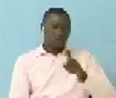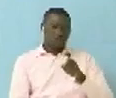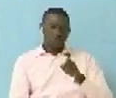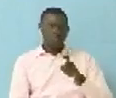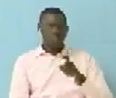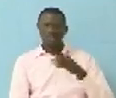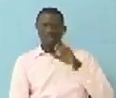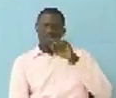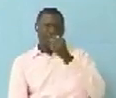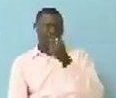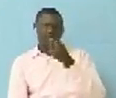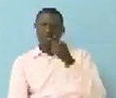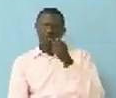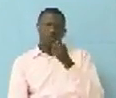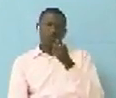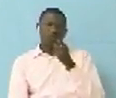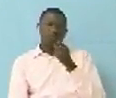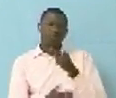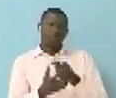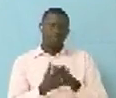be. I mean,